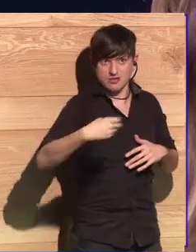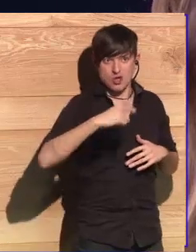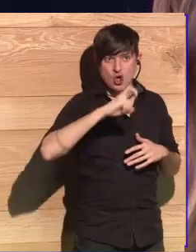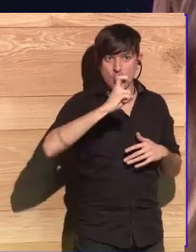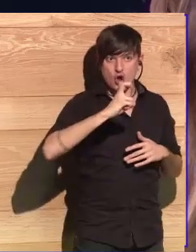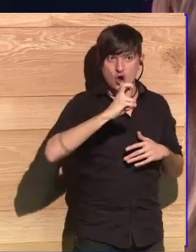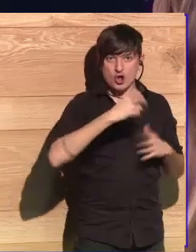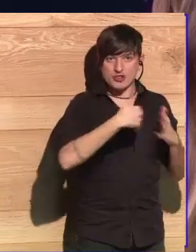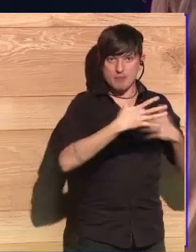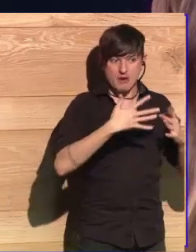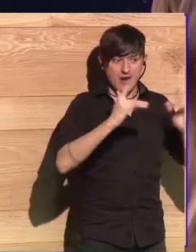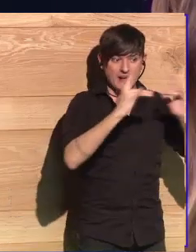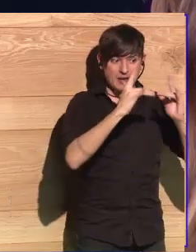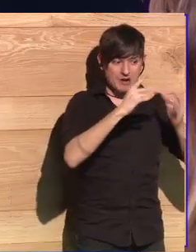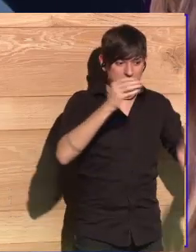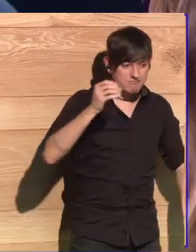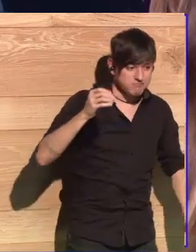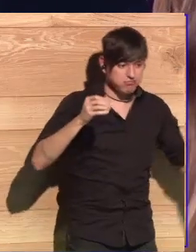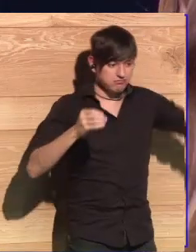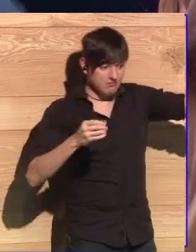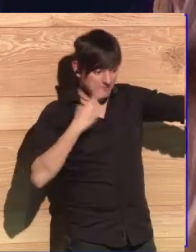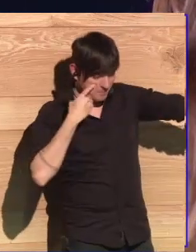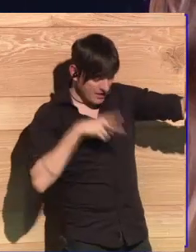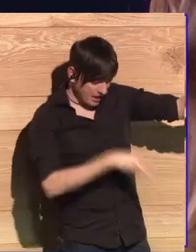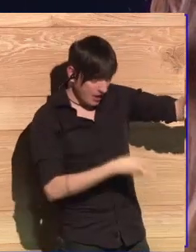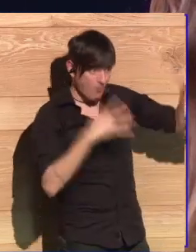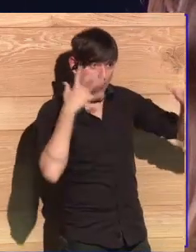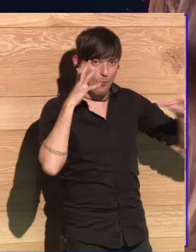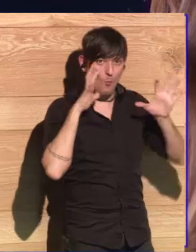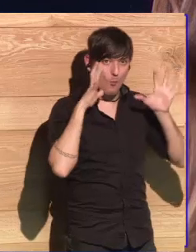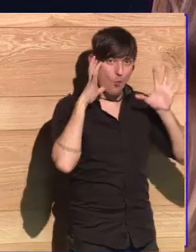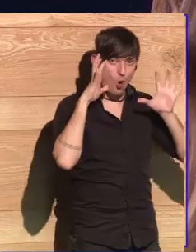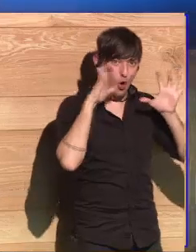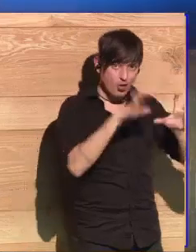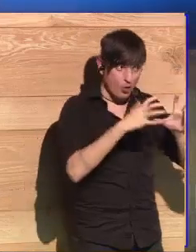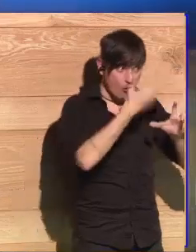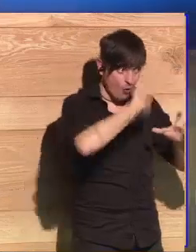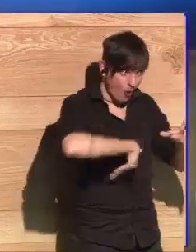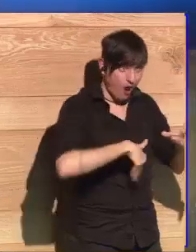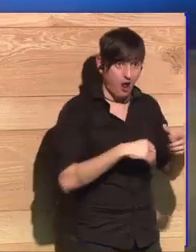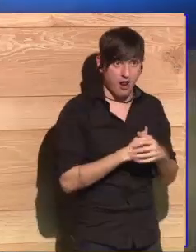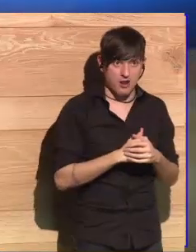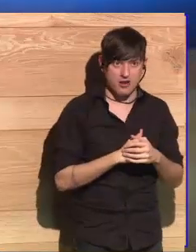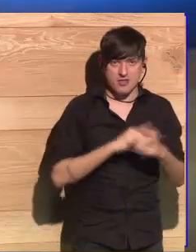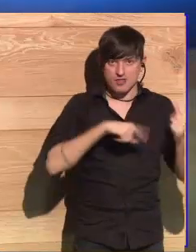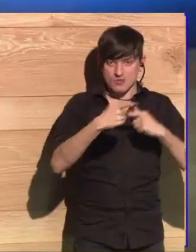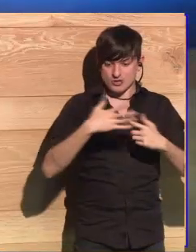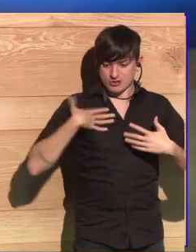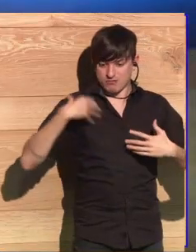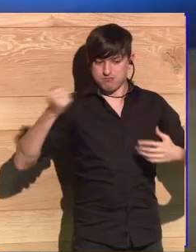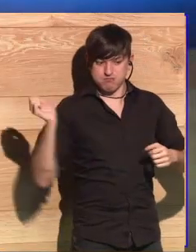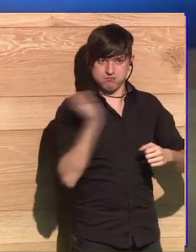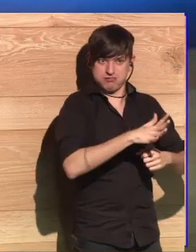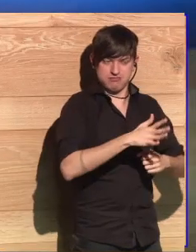no monster under there." He put the whole bed back down and dropped me in the bed, and he said, "Don't make me come in